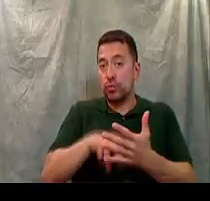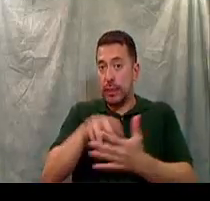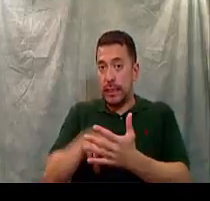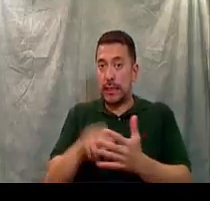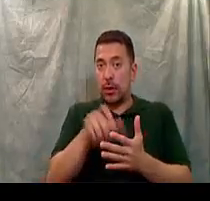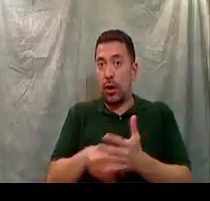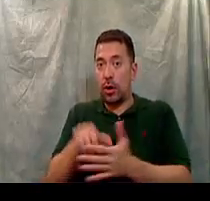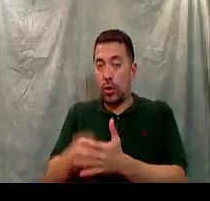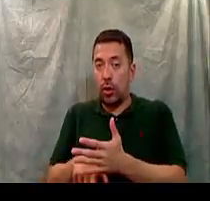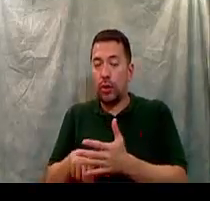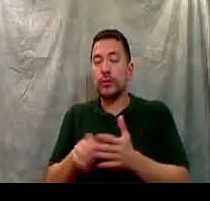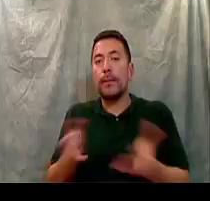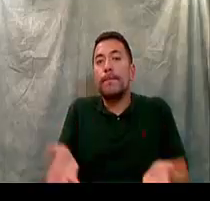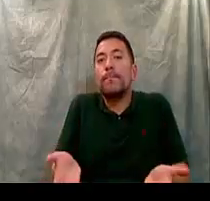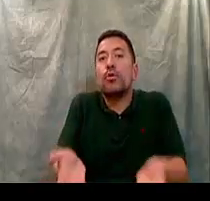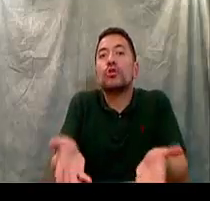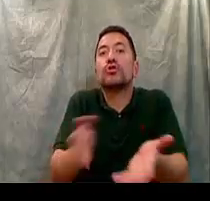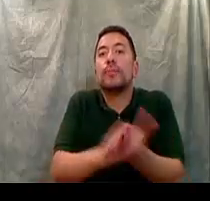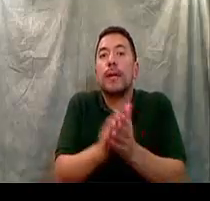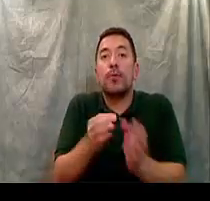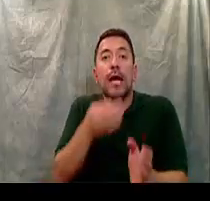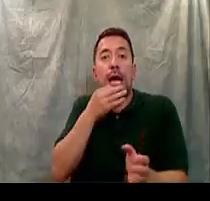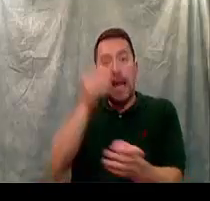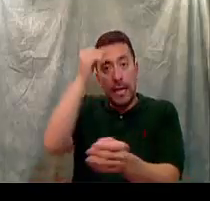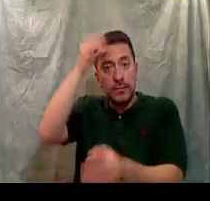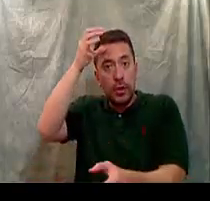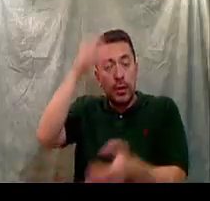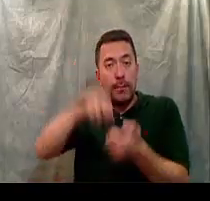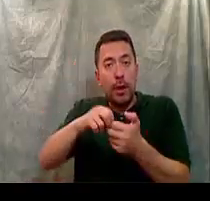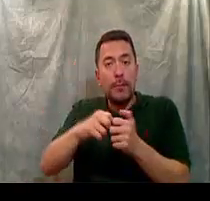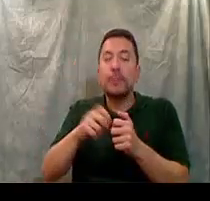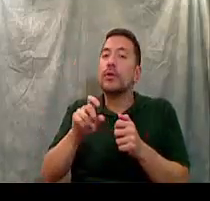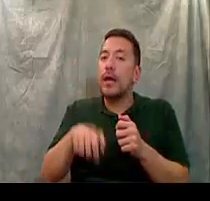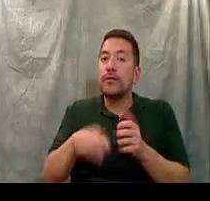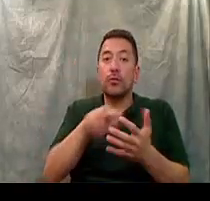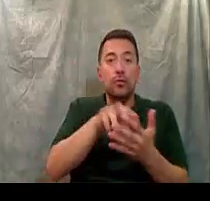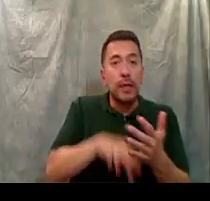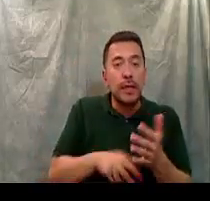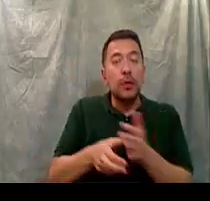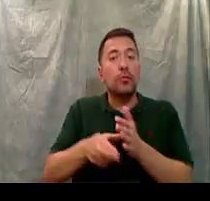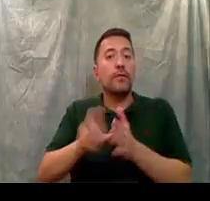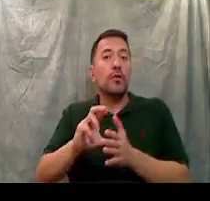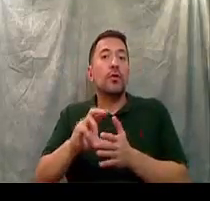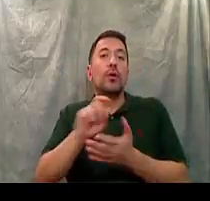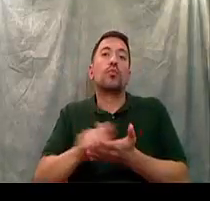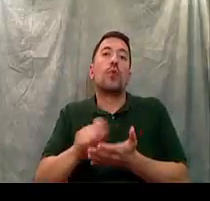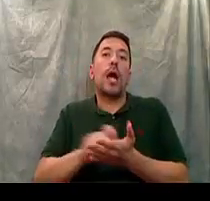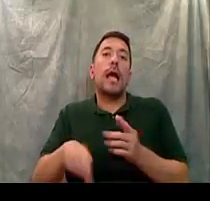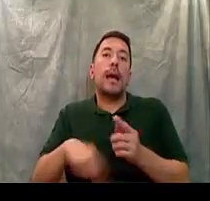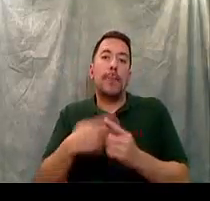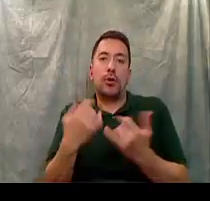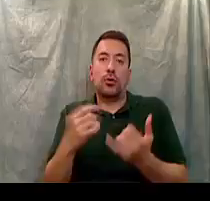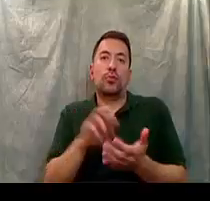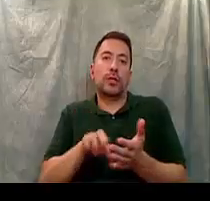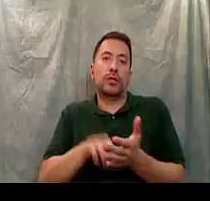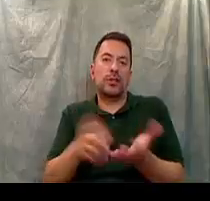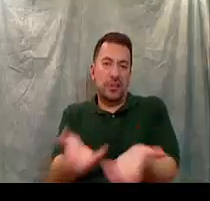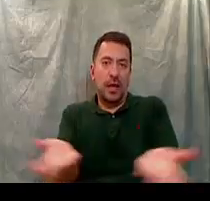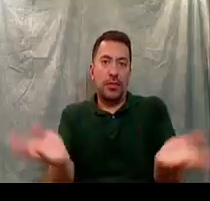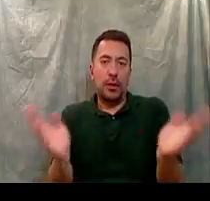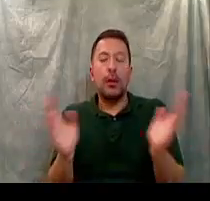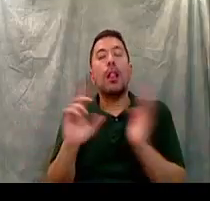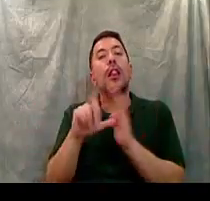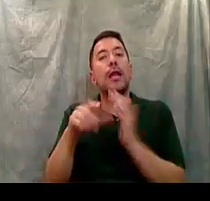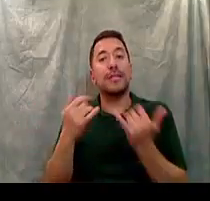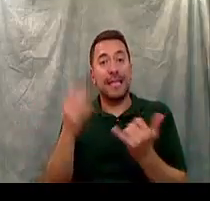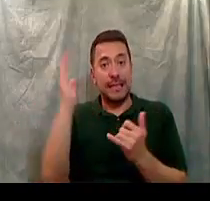on the problem. And so you can only do that by reading, reviewing, and writing about current research that's out there. We'll spend some time later in this online